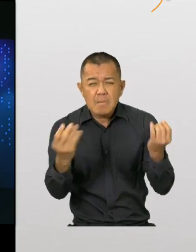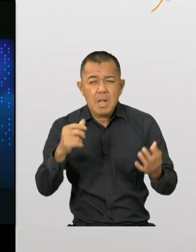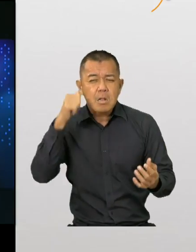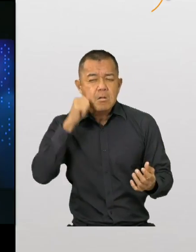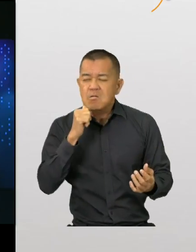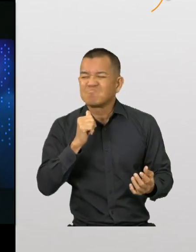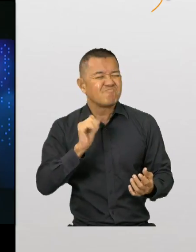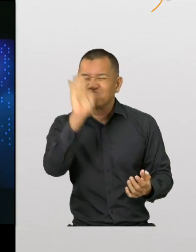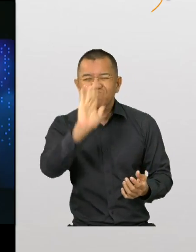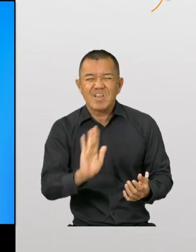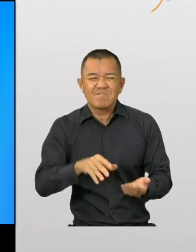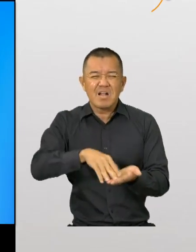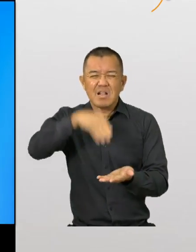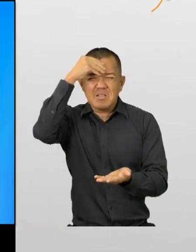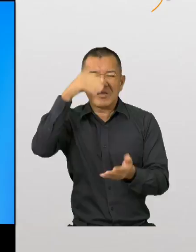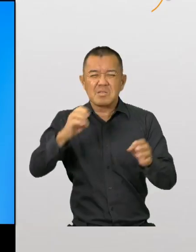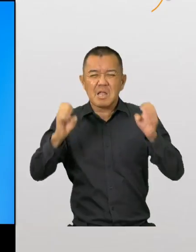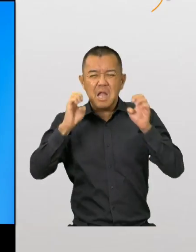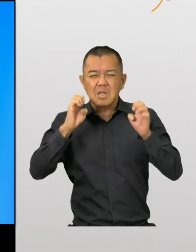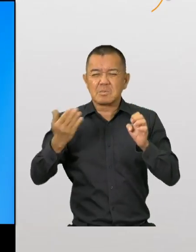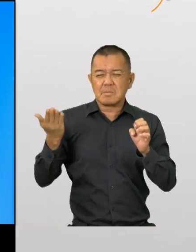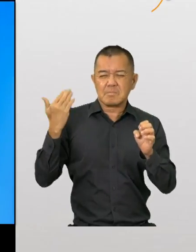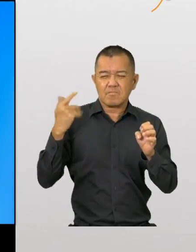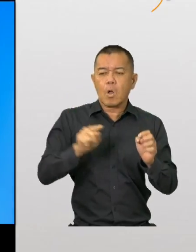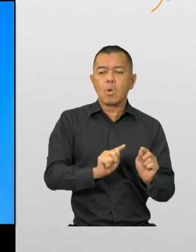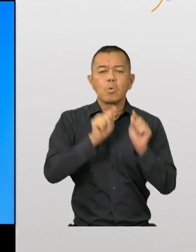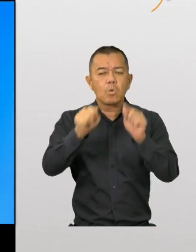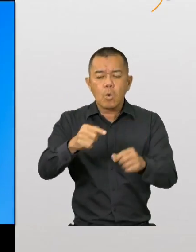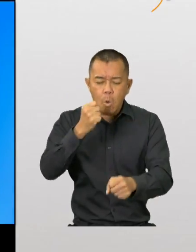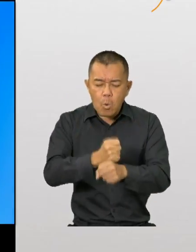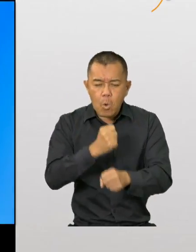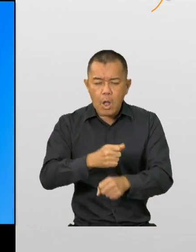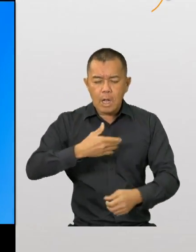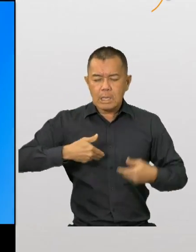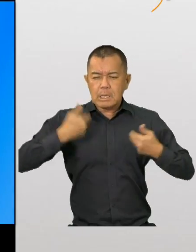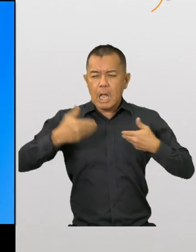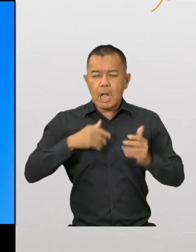education. They came out to work early to support the family and younger siblings.